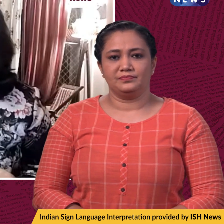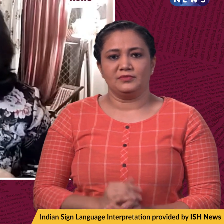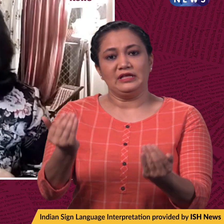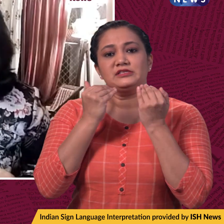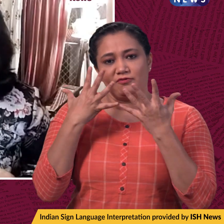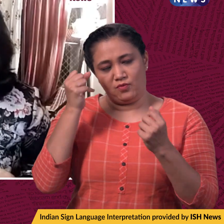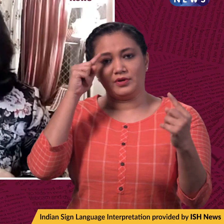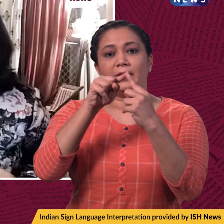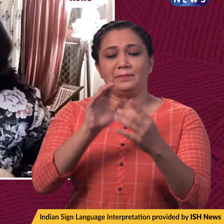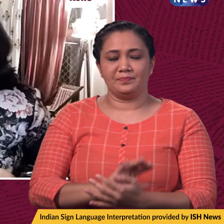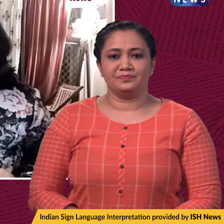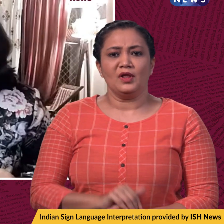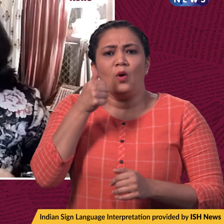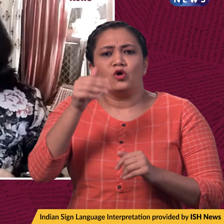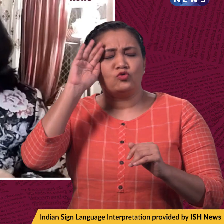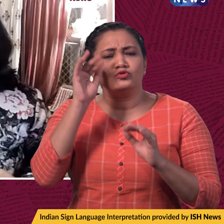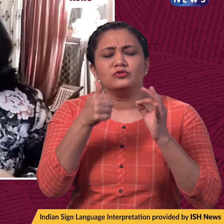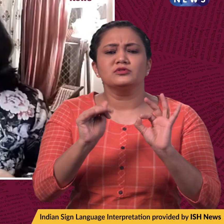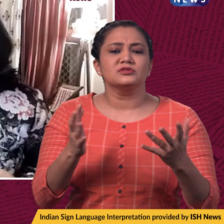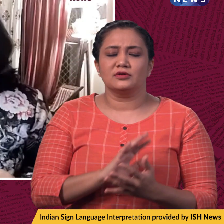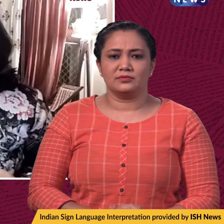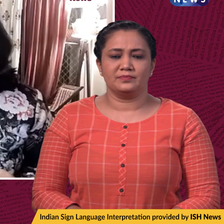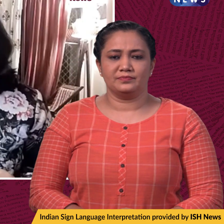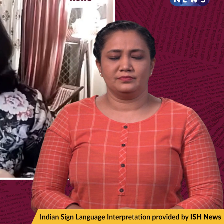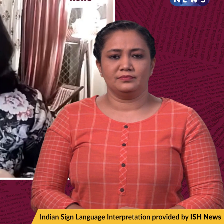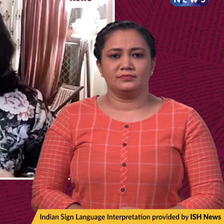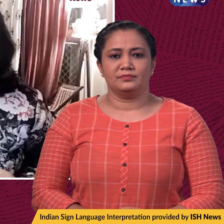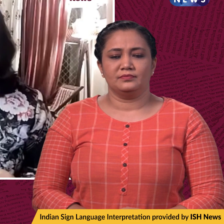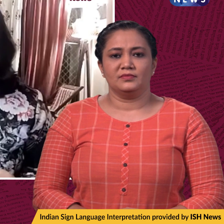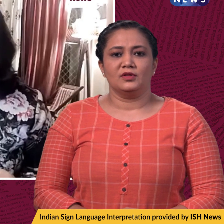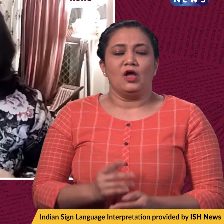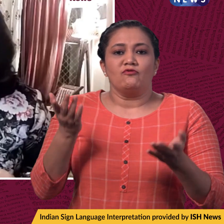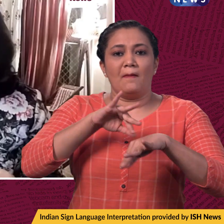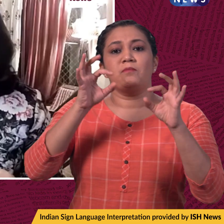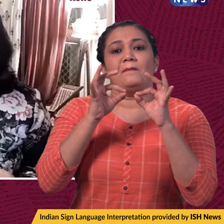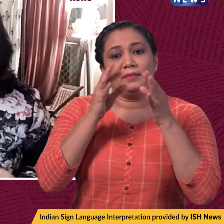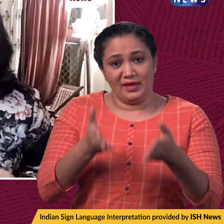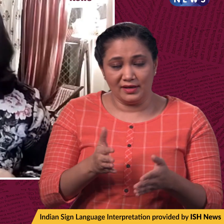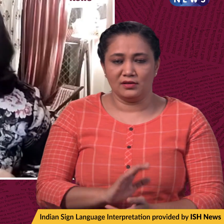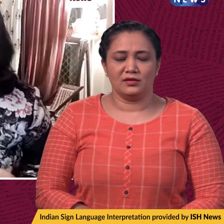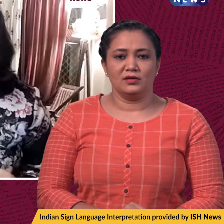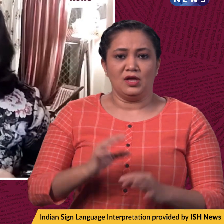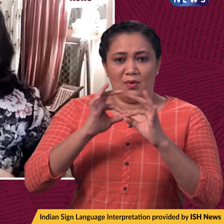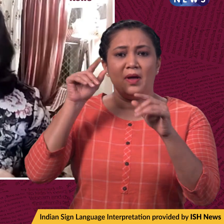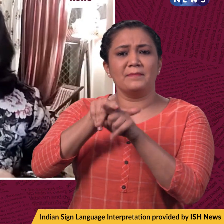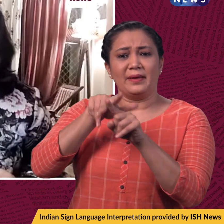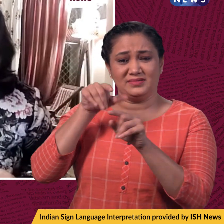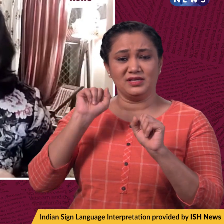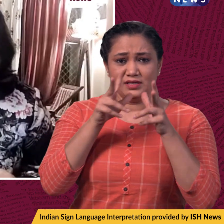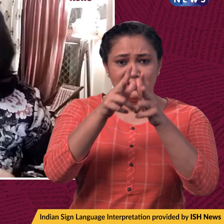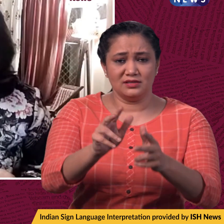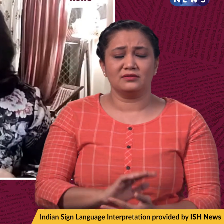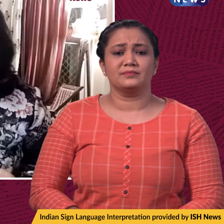region. And one piece of good news before we wrap things up here on this bulletin, this comes in from Mumbai. Mumbai civic body,